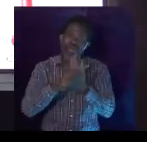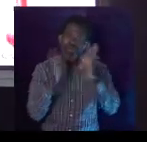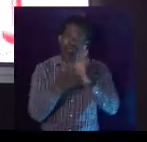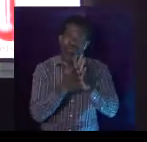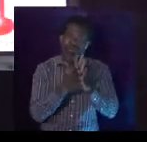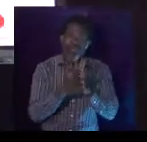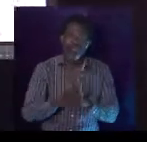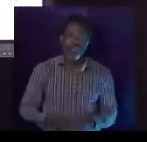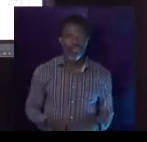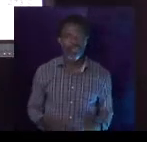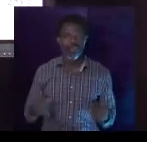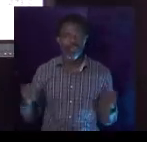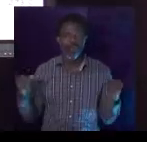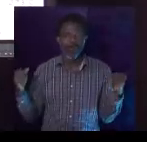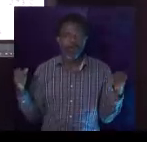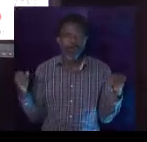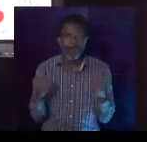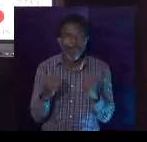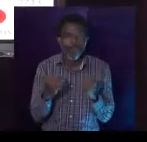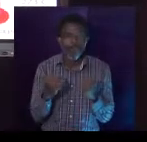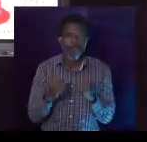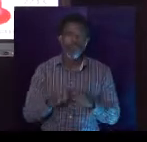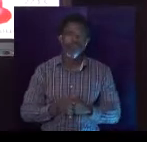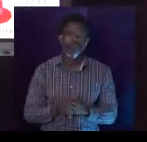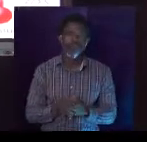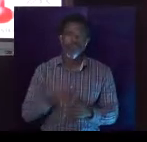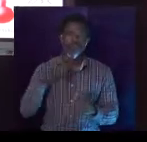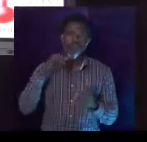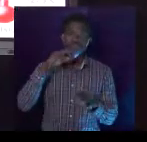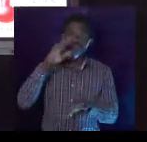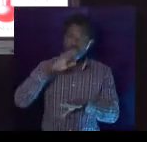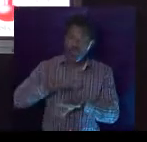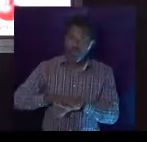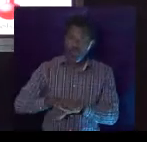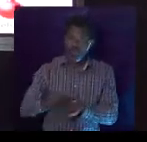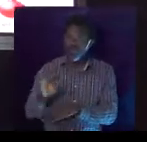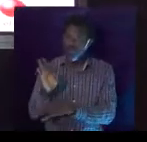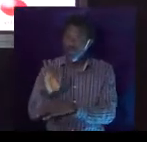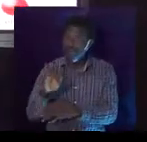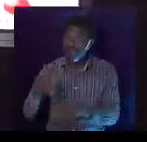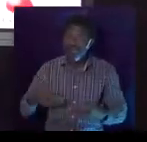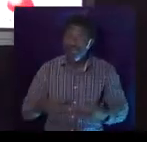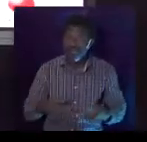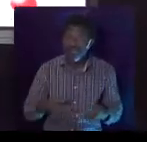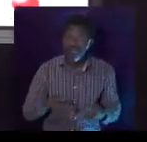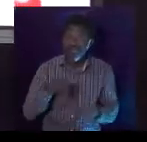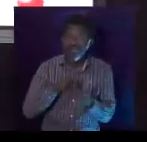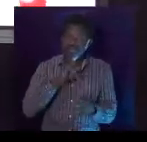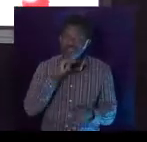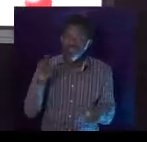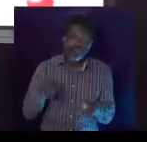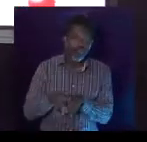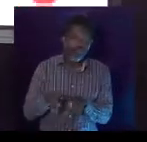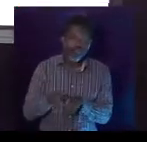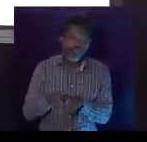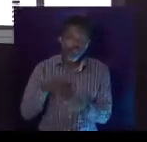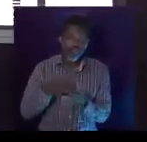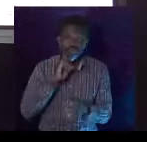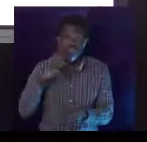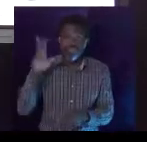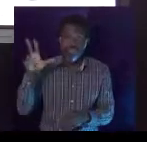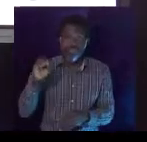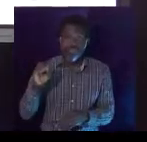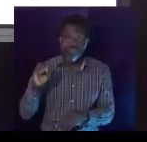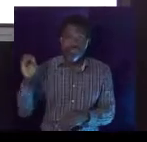the Fahrenheit scale, that is not 0 degrees Fahrenheit, is 32 degrees Fahrenheit. Now, let's see what is in the next